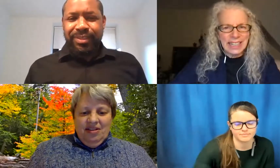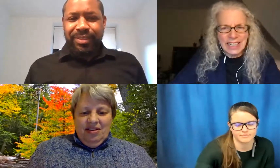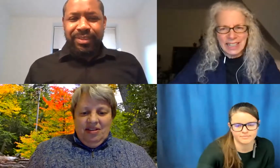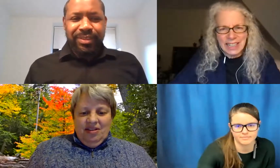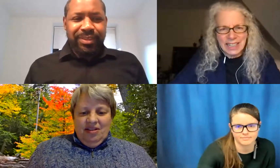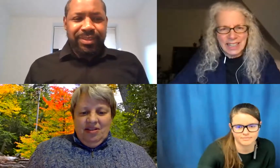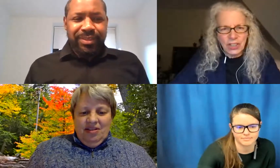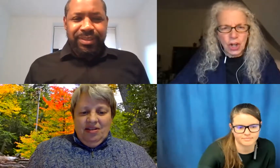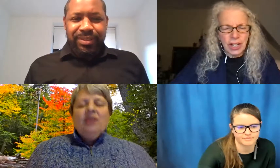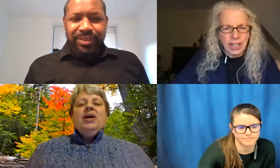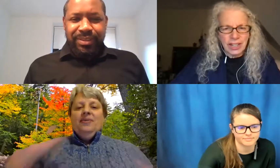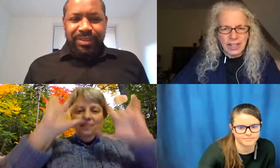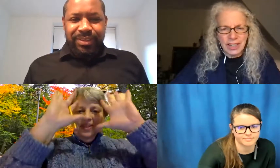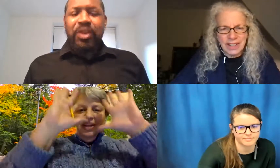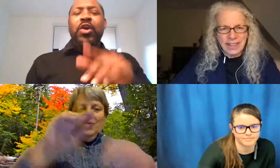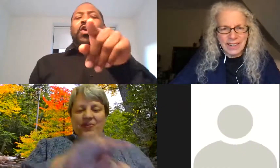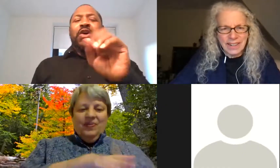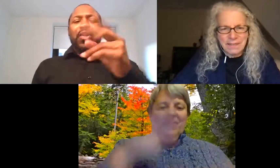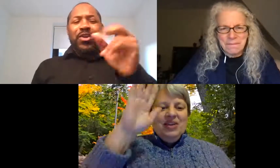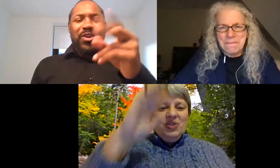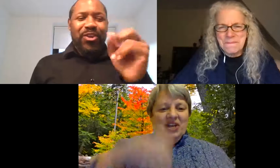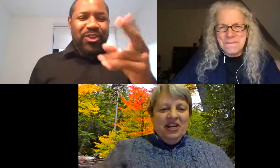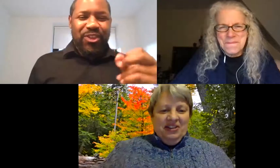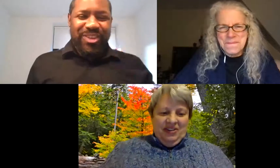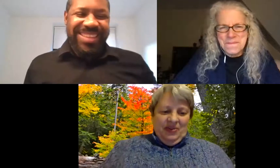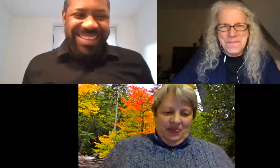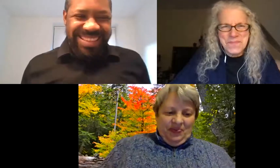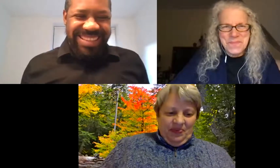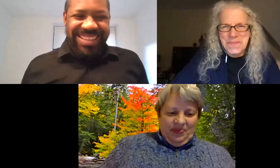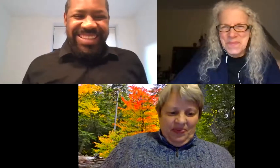JEHLE. Shauna. Okay, thank you. Thank you, Shauna.